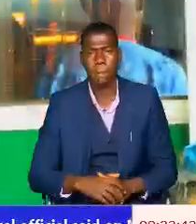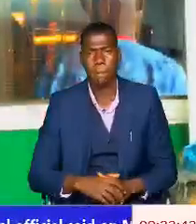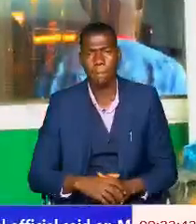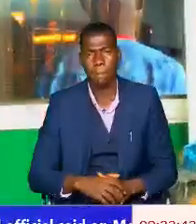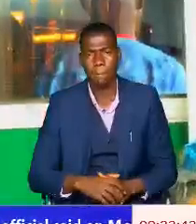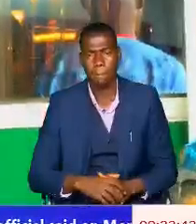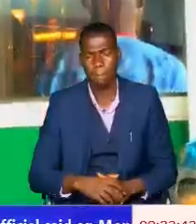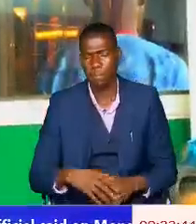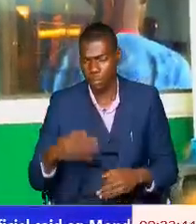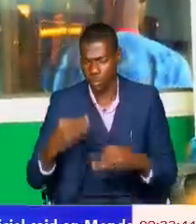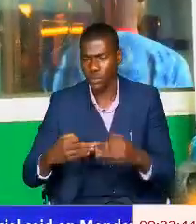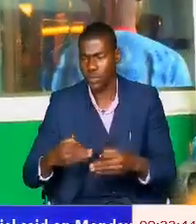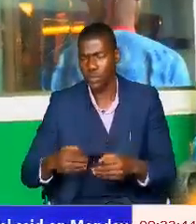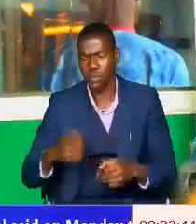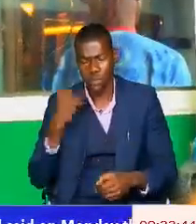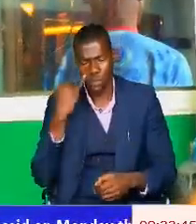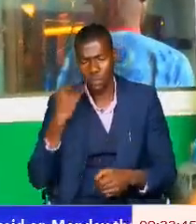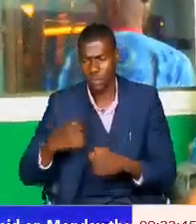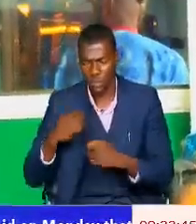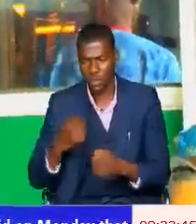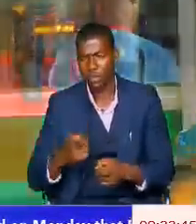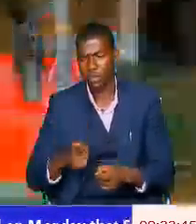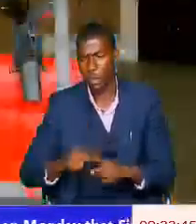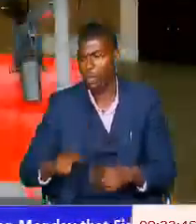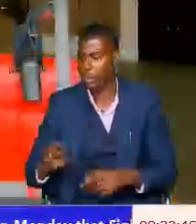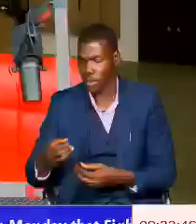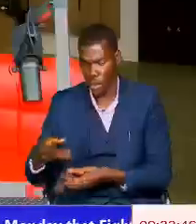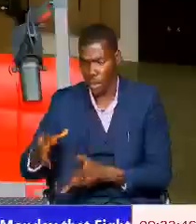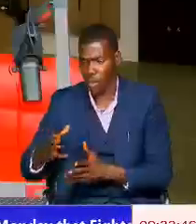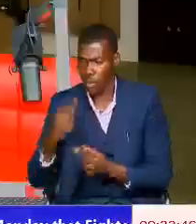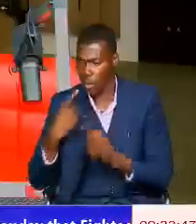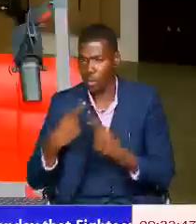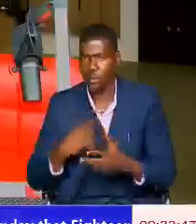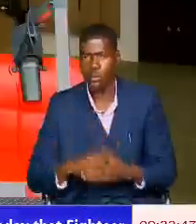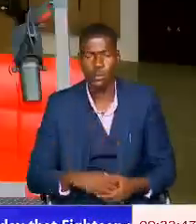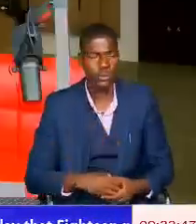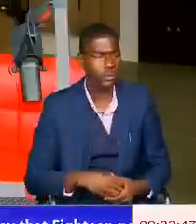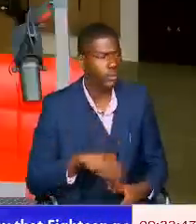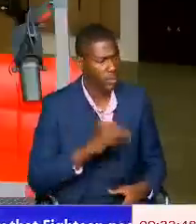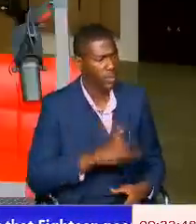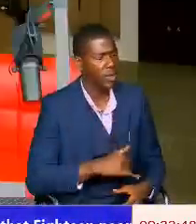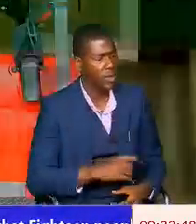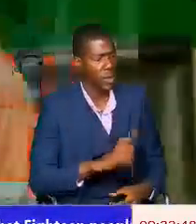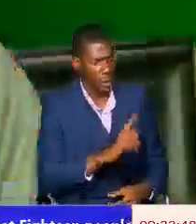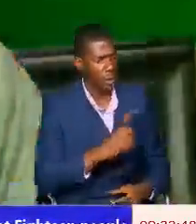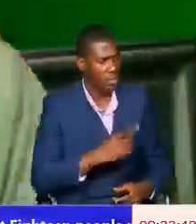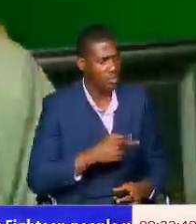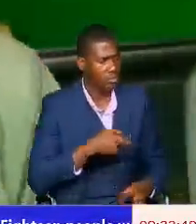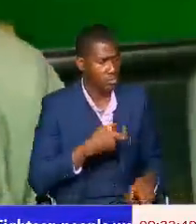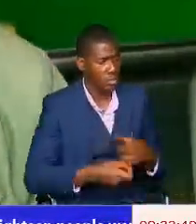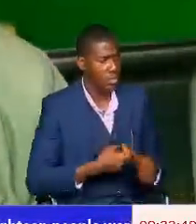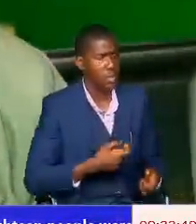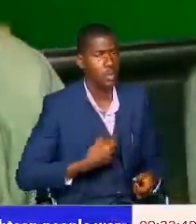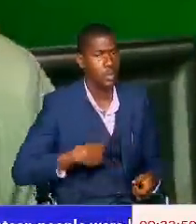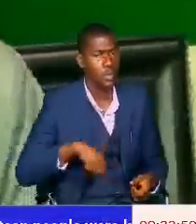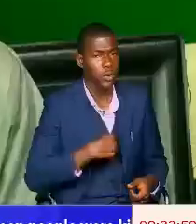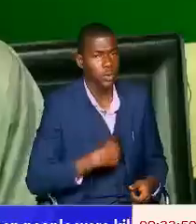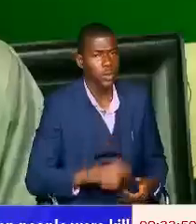less than justice. But over to you, sir. Yes, it's one of those cases